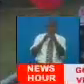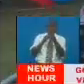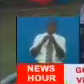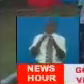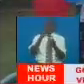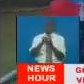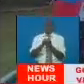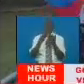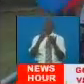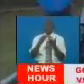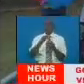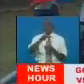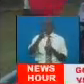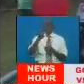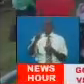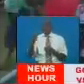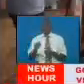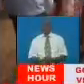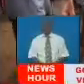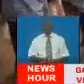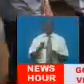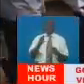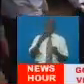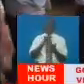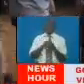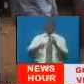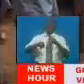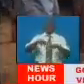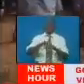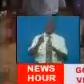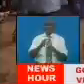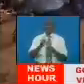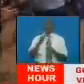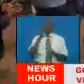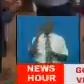Edupoku, thanked Mrs. Juliet Owusu-Mensah for her contributions